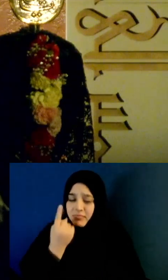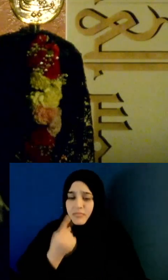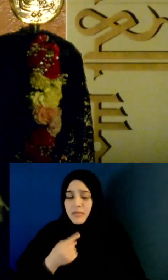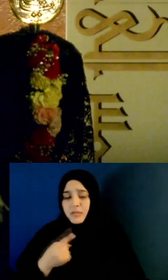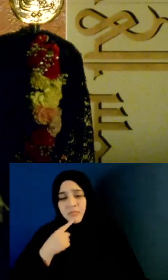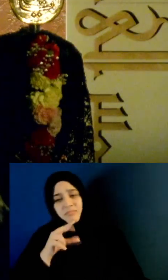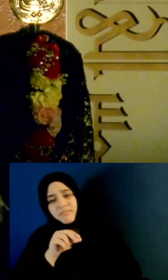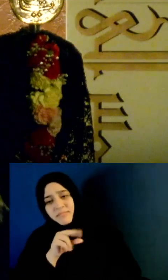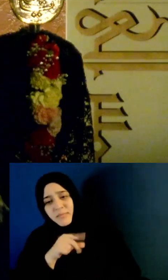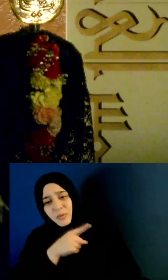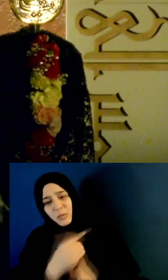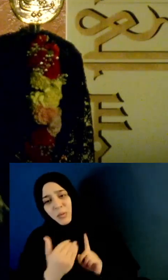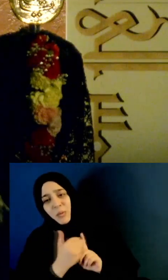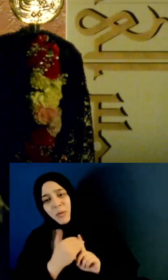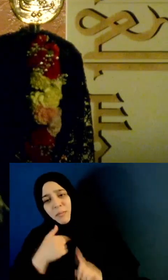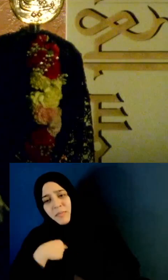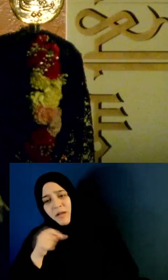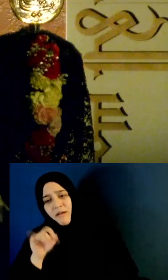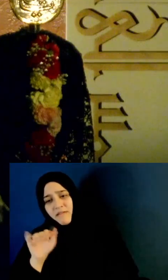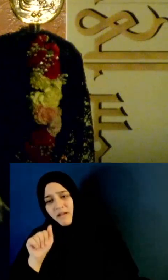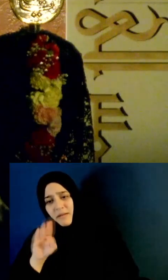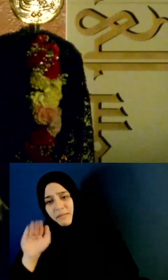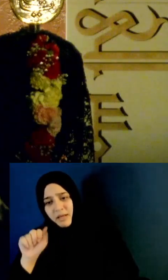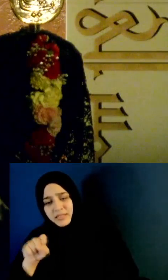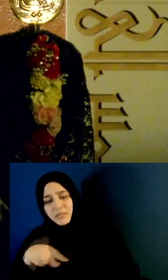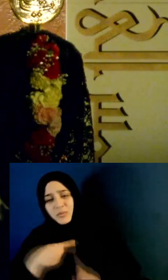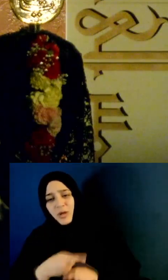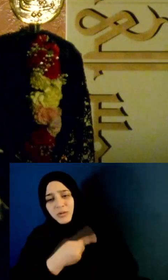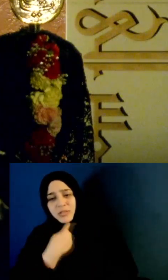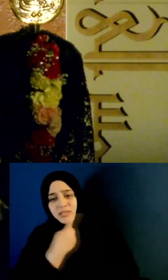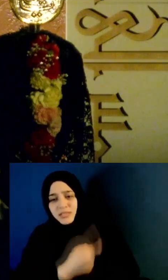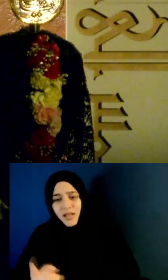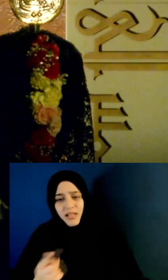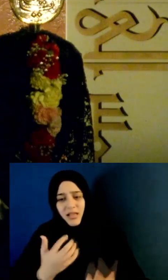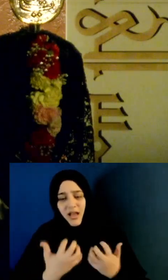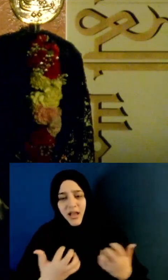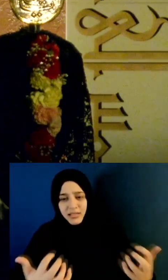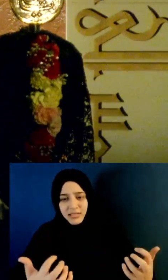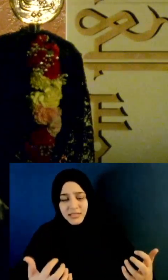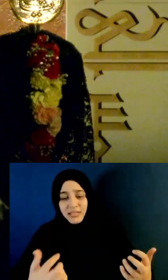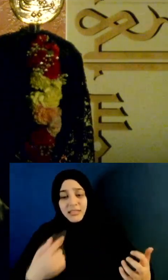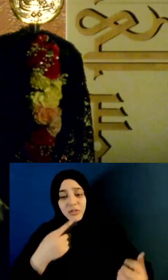of Abbas when you said to your audience, Fatima al-Zahra is here with you.